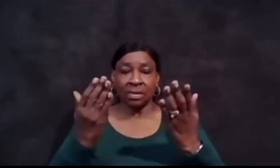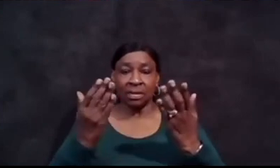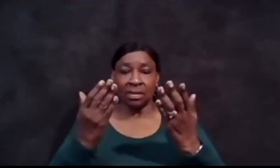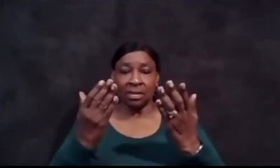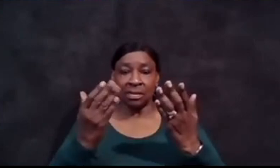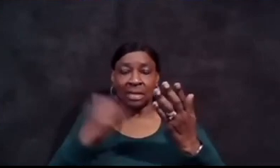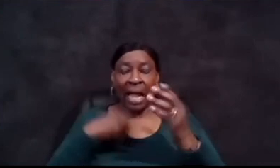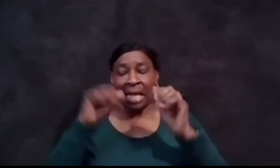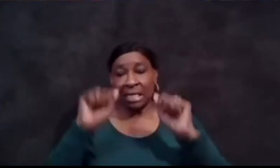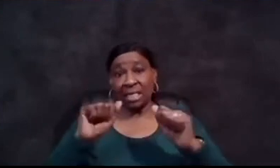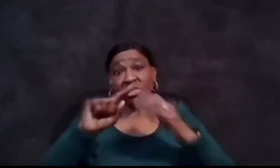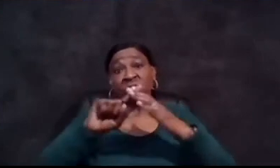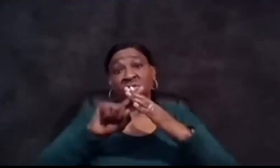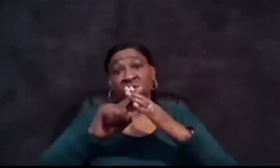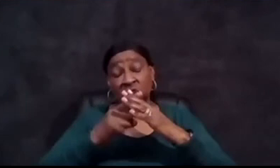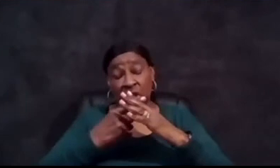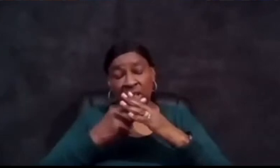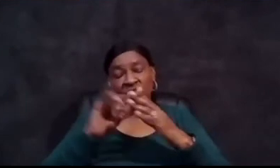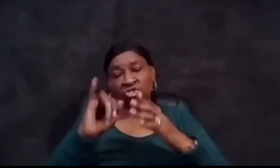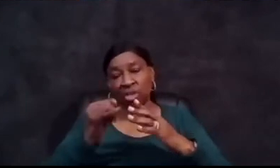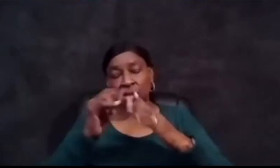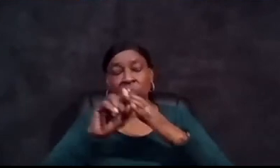I can start, just start